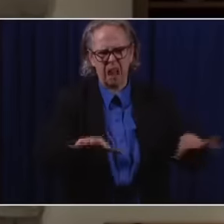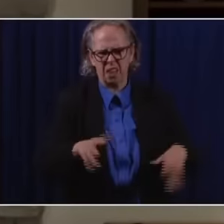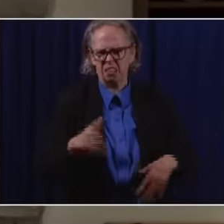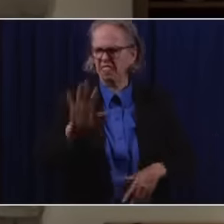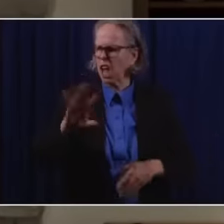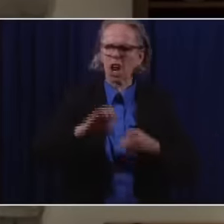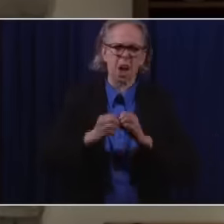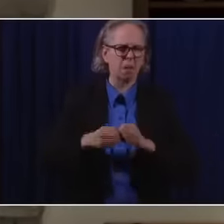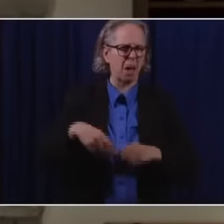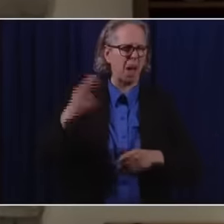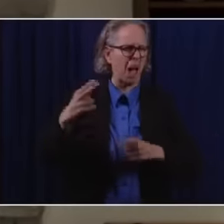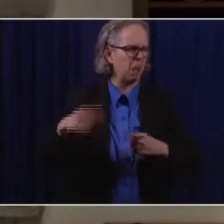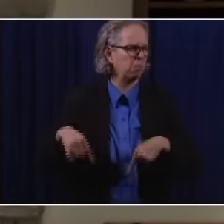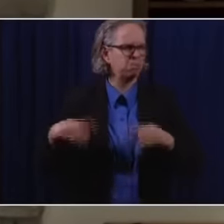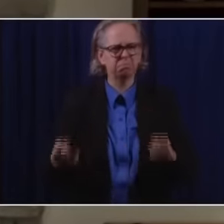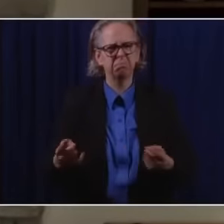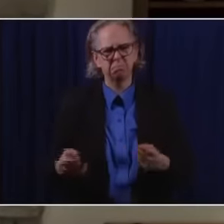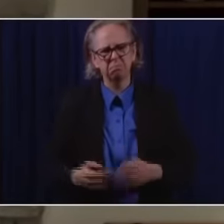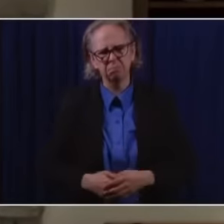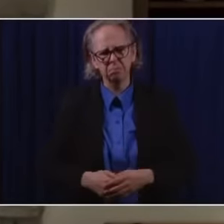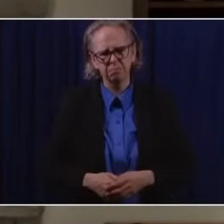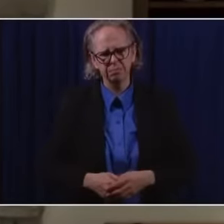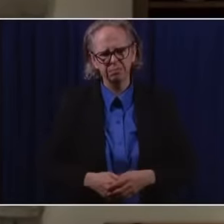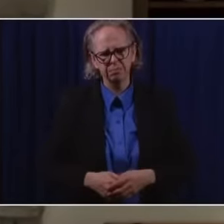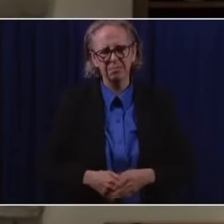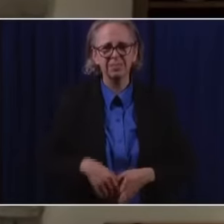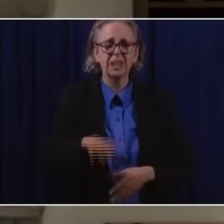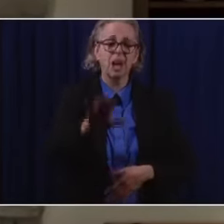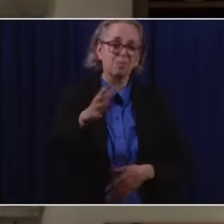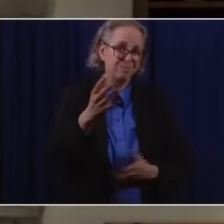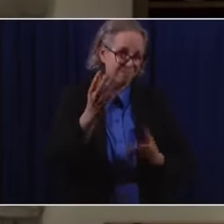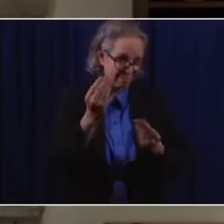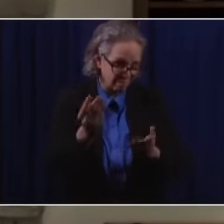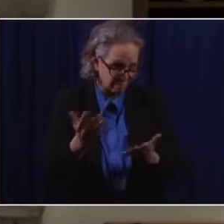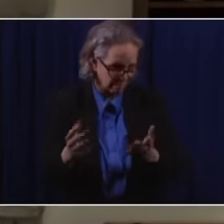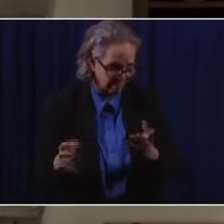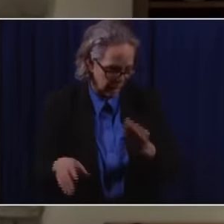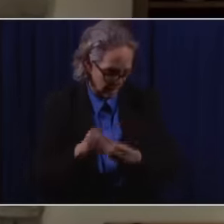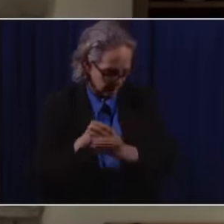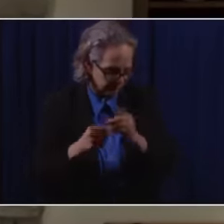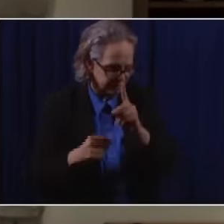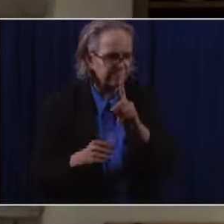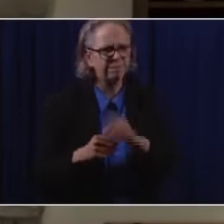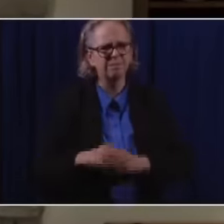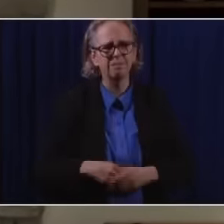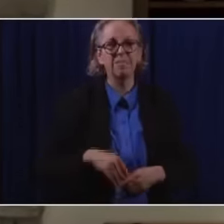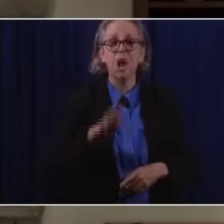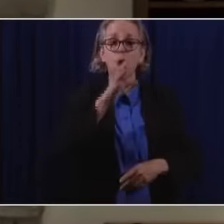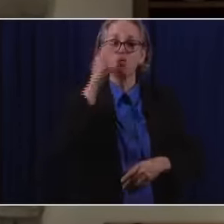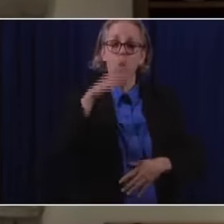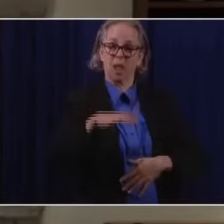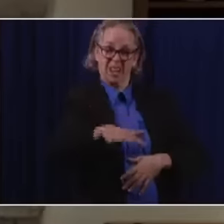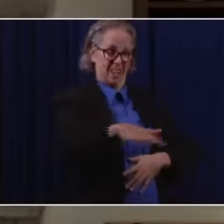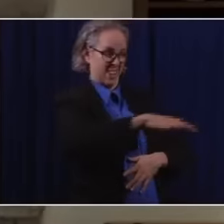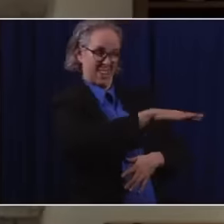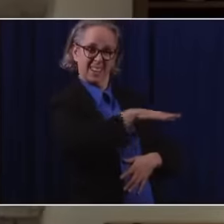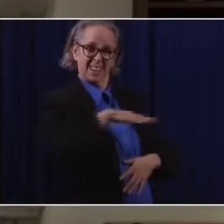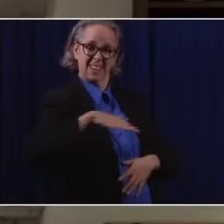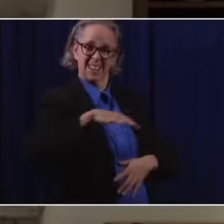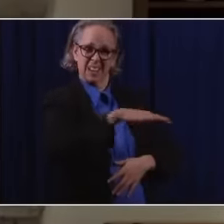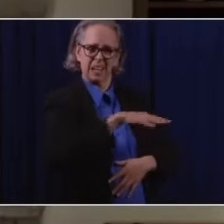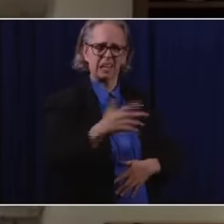high for a long time. We've also seen, along particularly the rural counties going up in